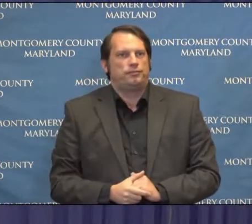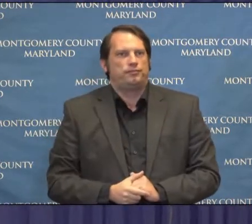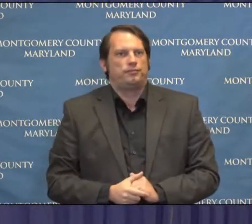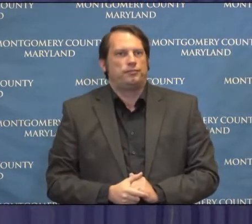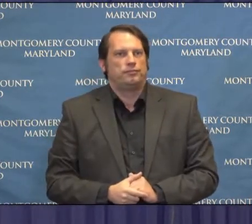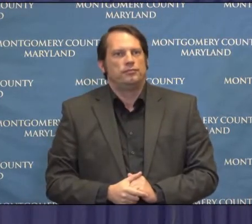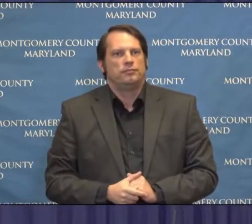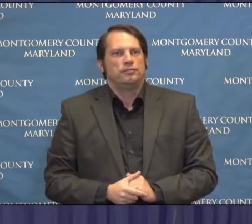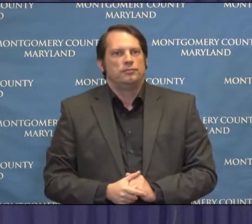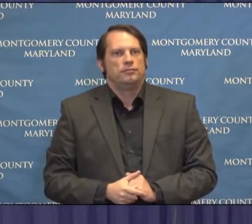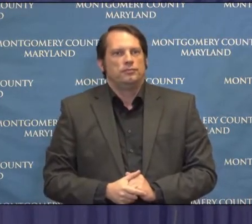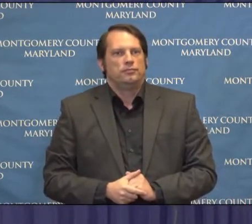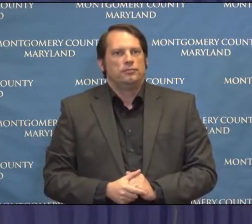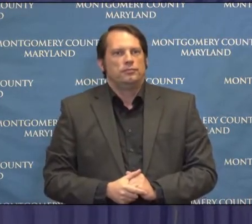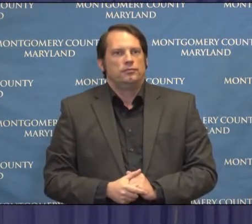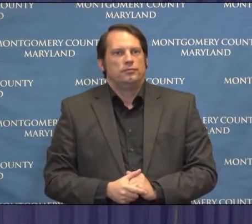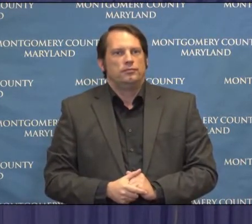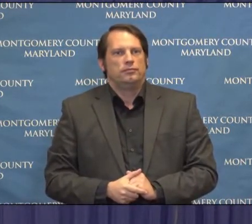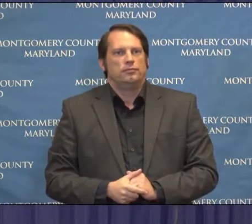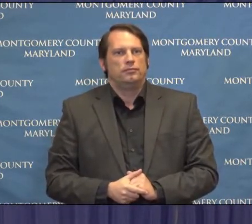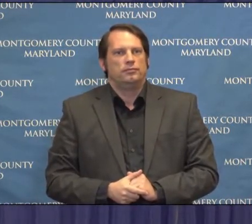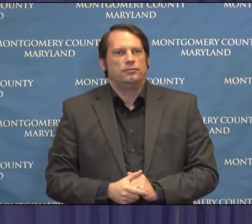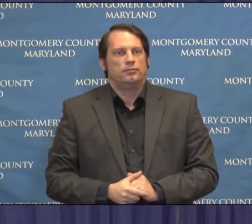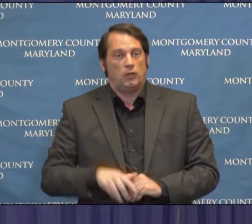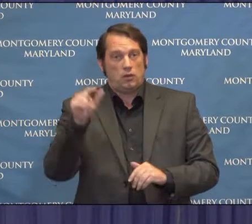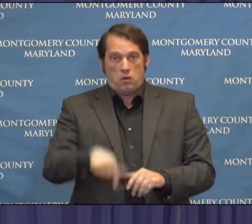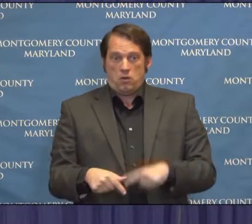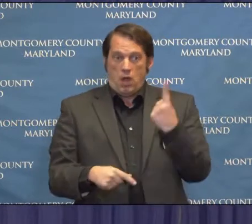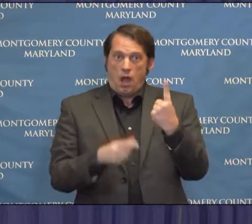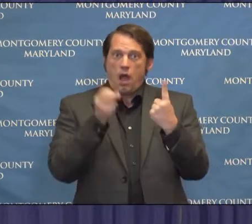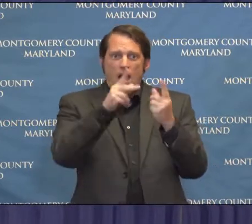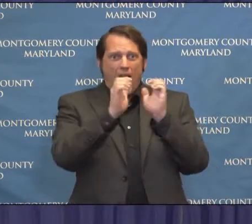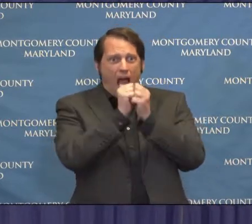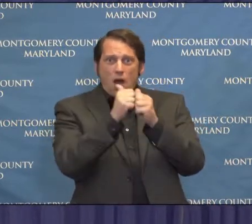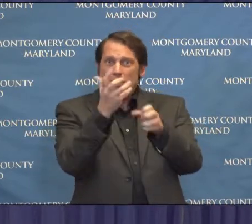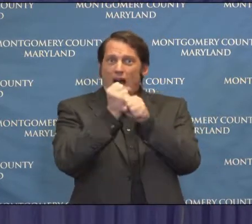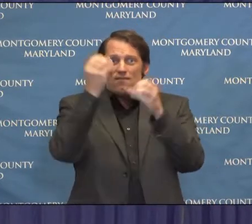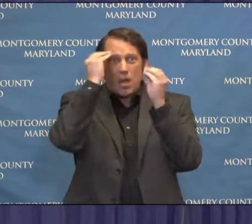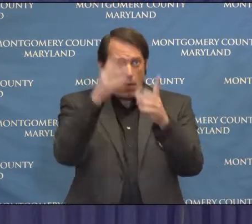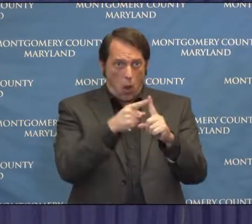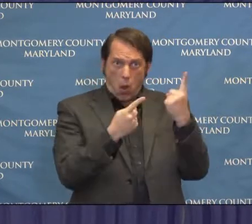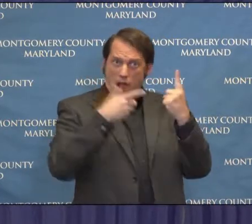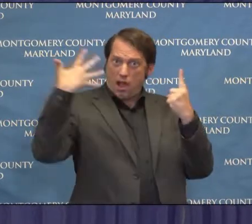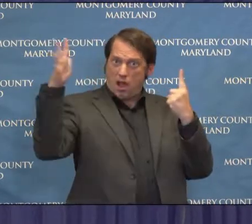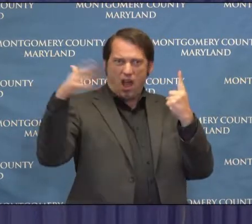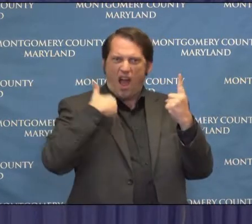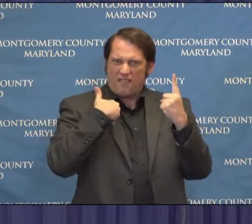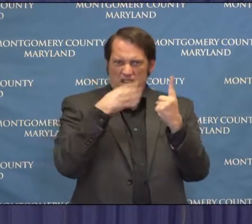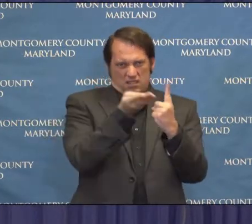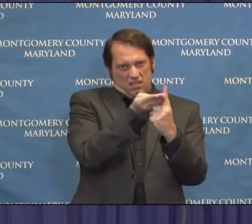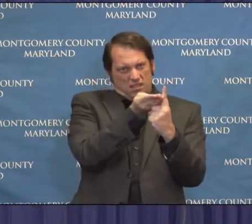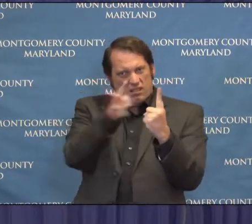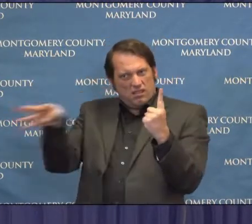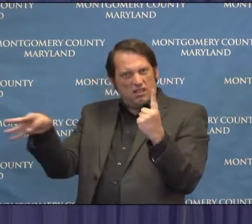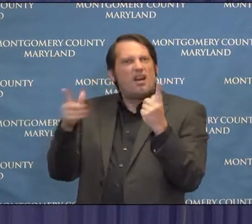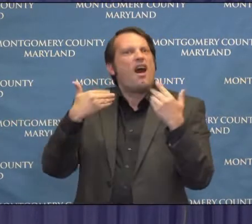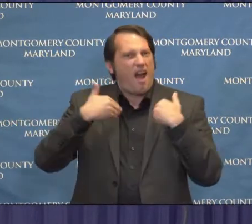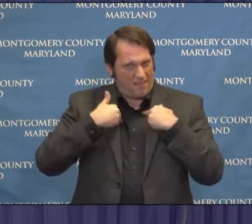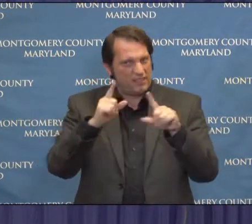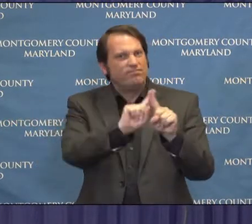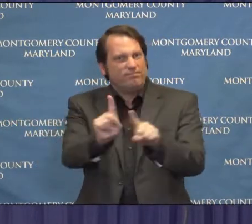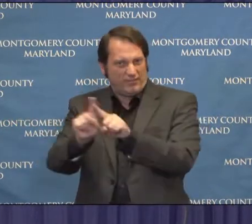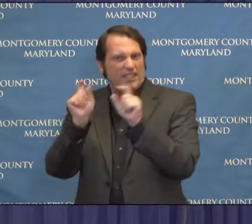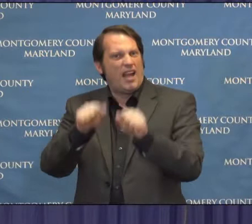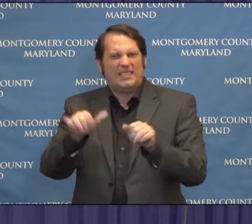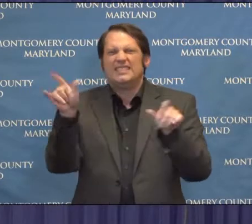get information. Over the next few weeks, we'll be hosting additional conversations like this one. Y para aquellos residentes